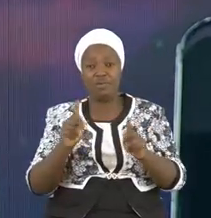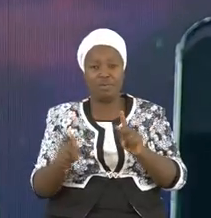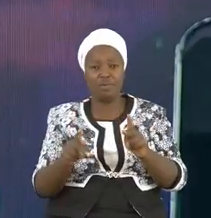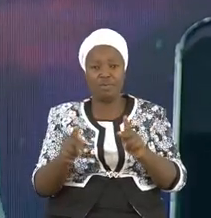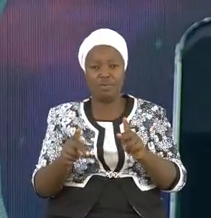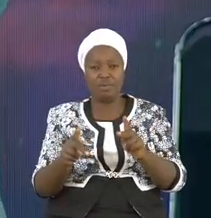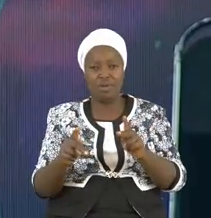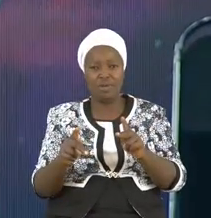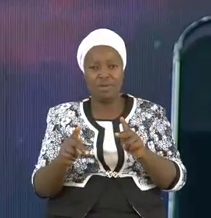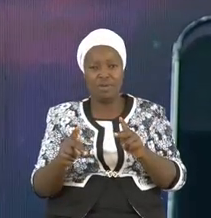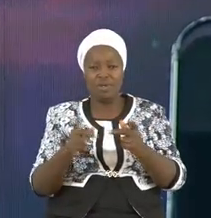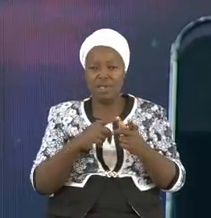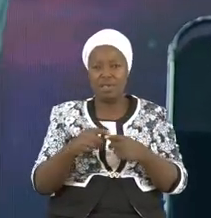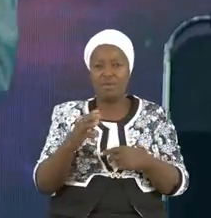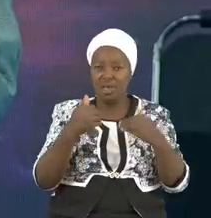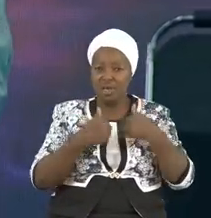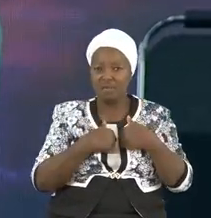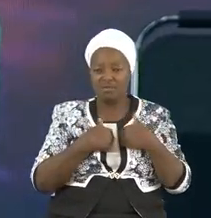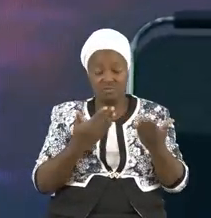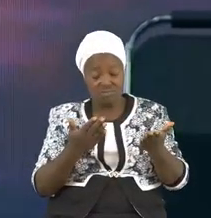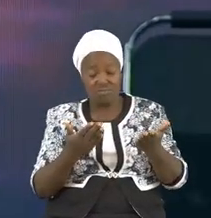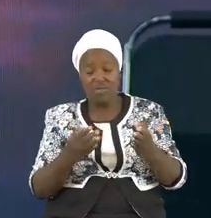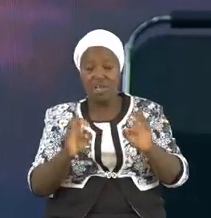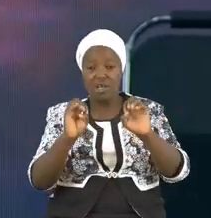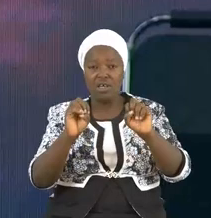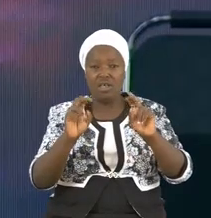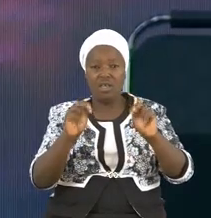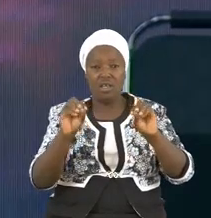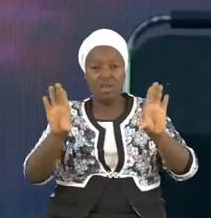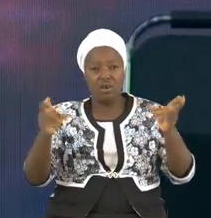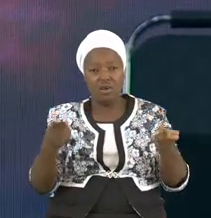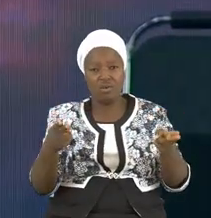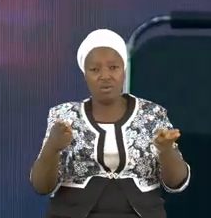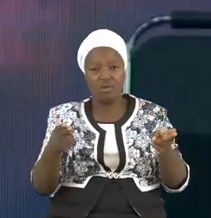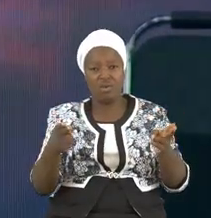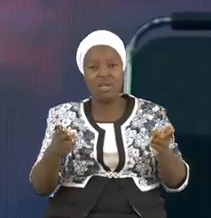like Noah, like Abraham, like